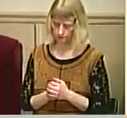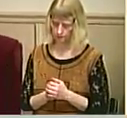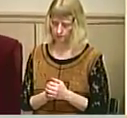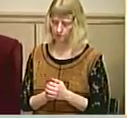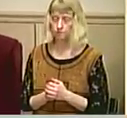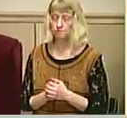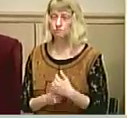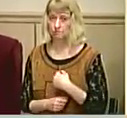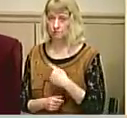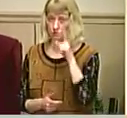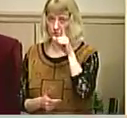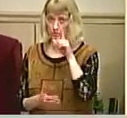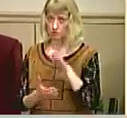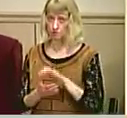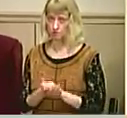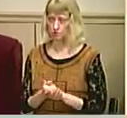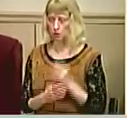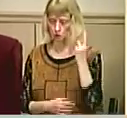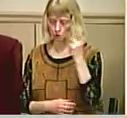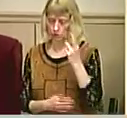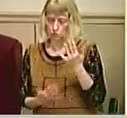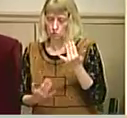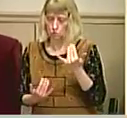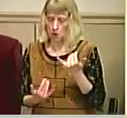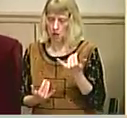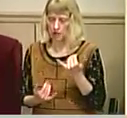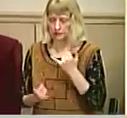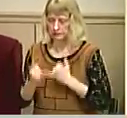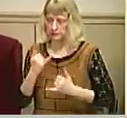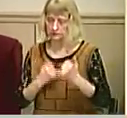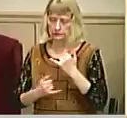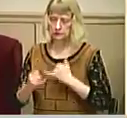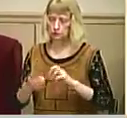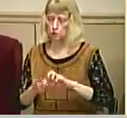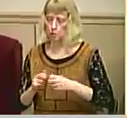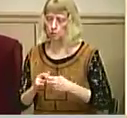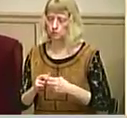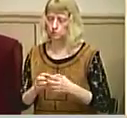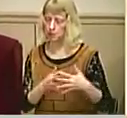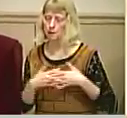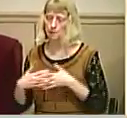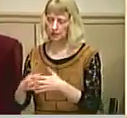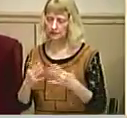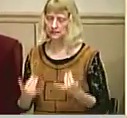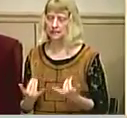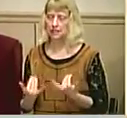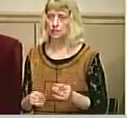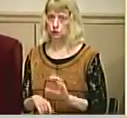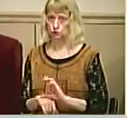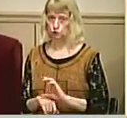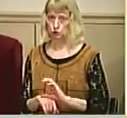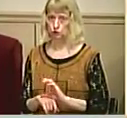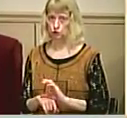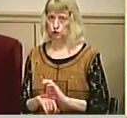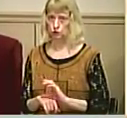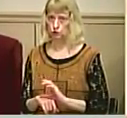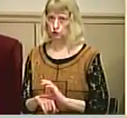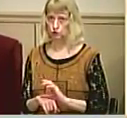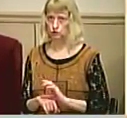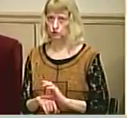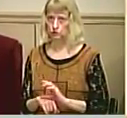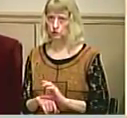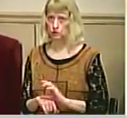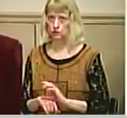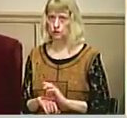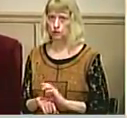I fully believe that one of the reasons why we've got some issues in this country today is because the church